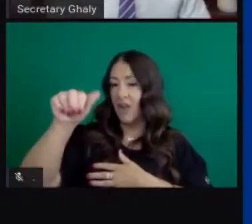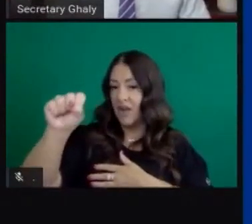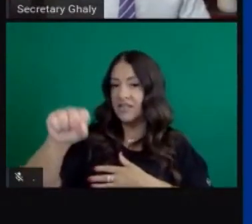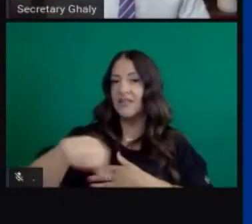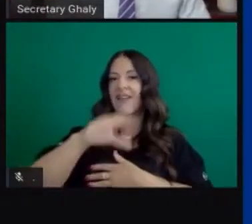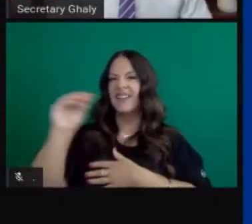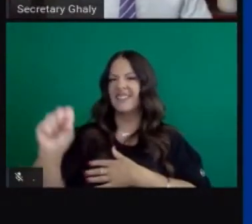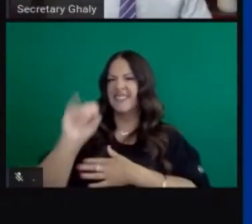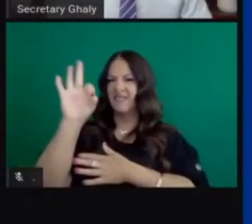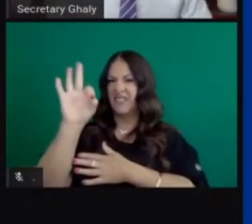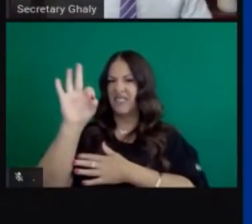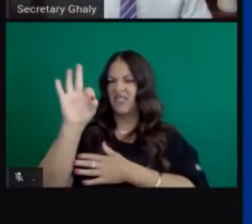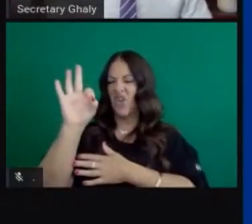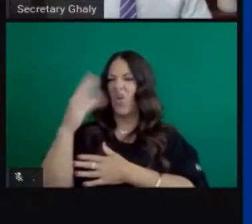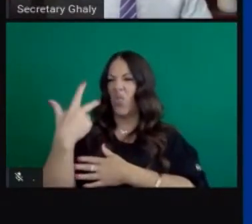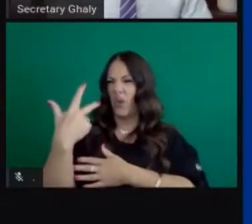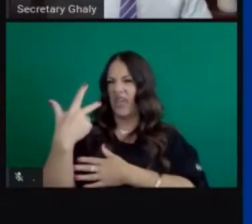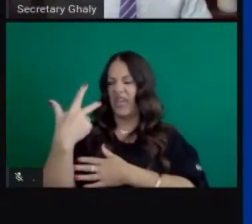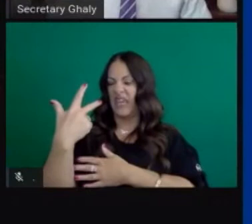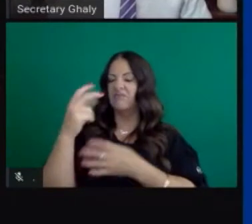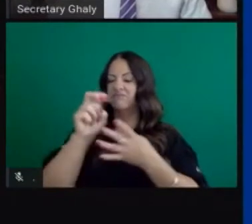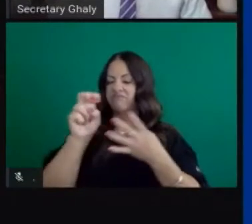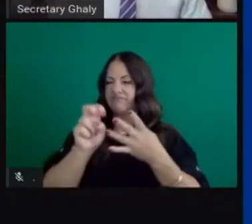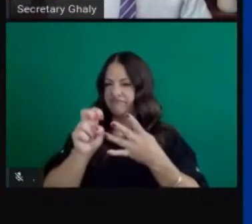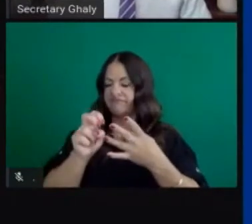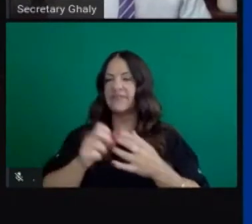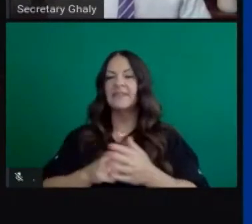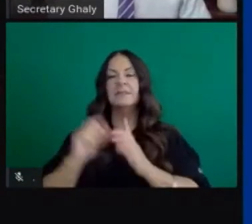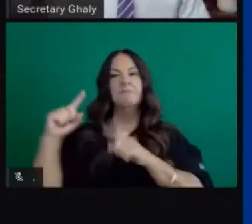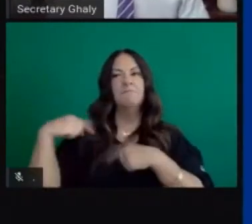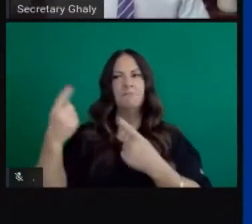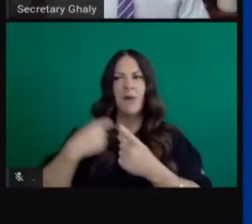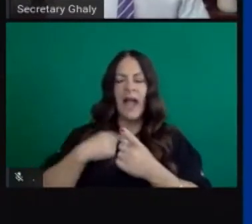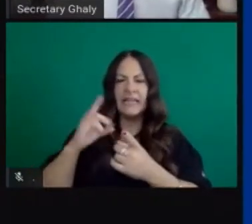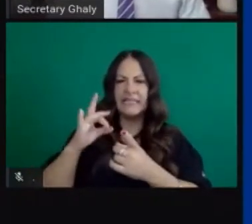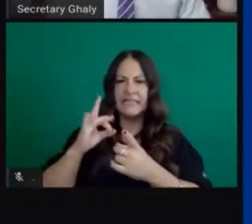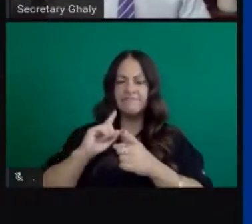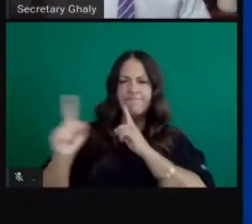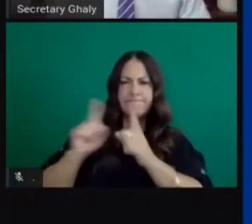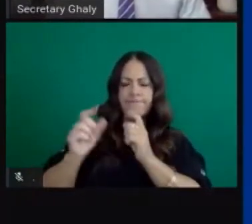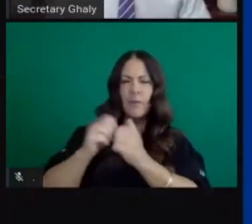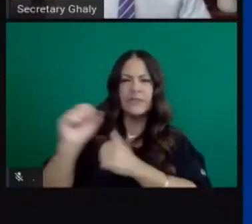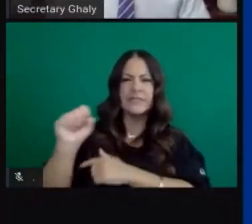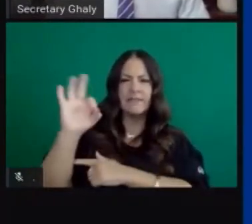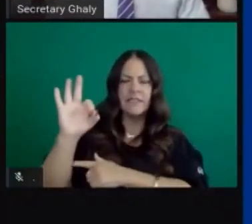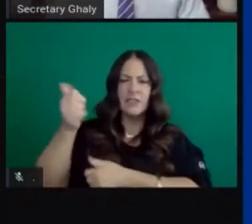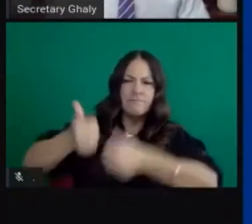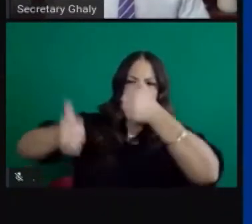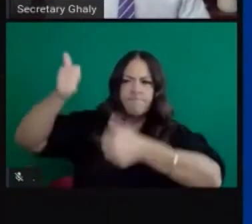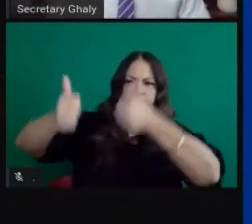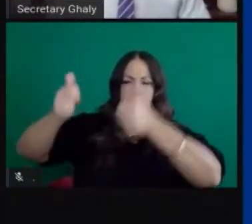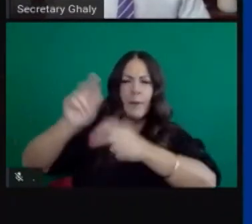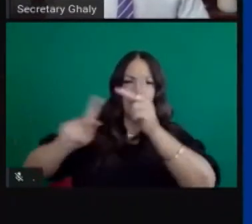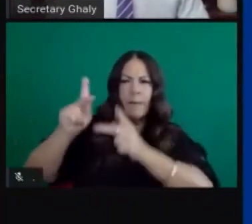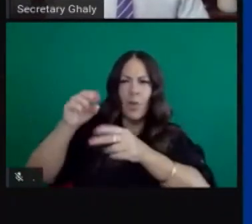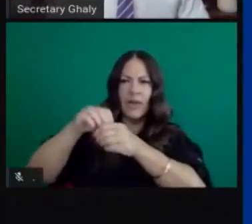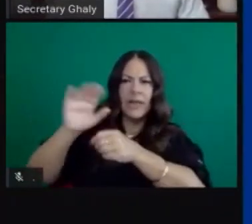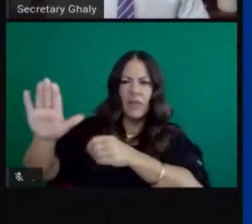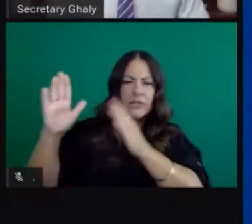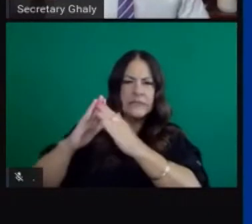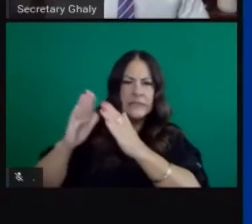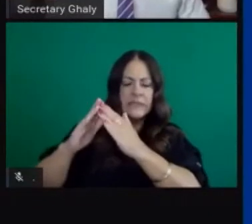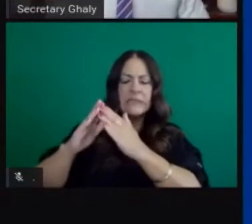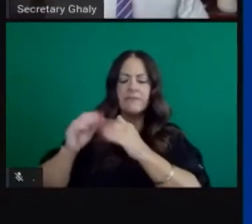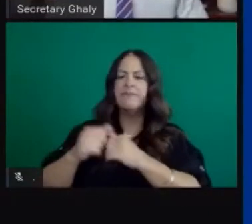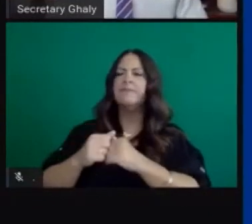a close set of conversations over the past week with San Francisco County health leadership around data and looking at